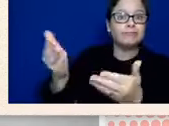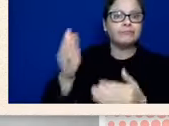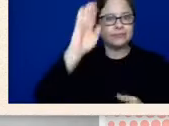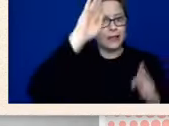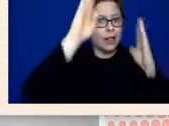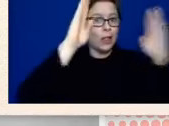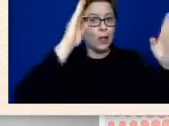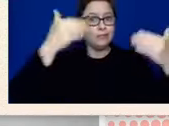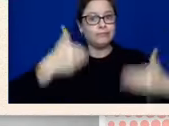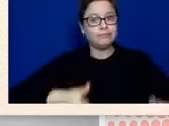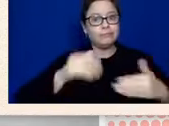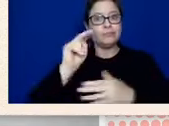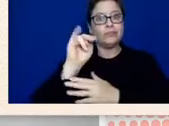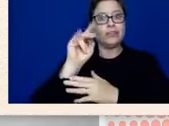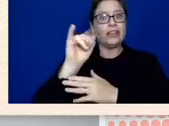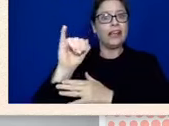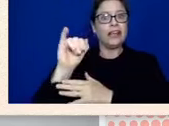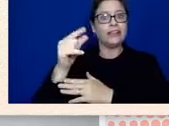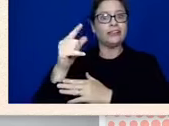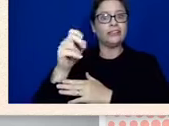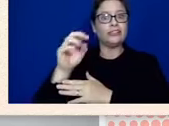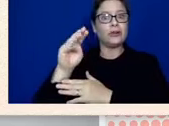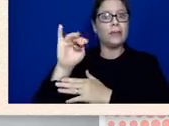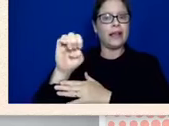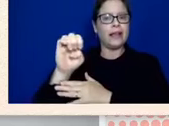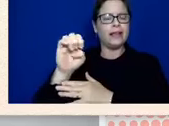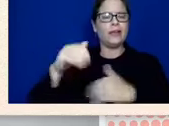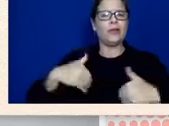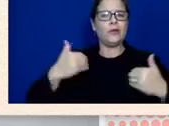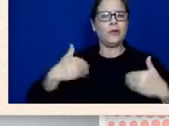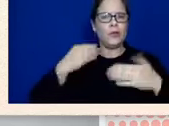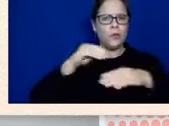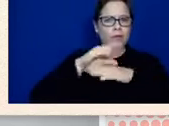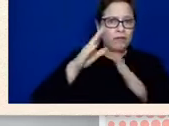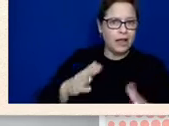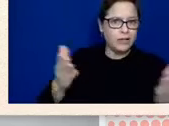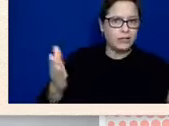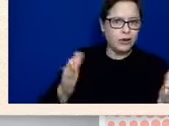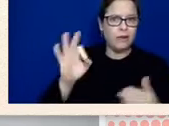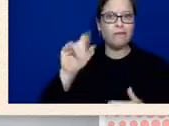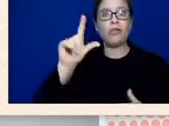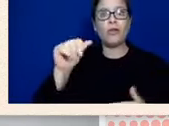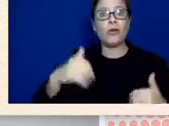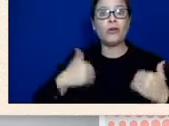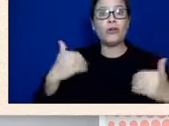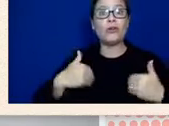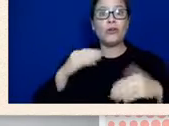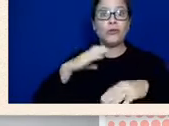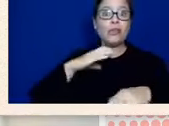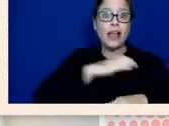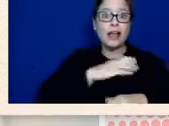Germain. I am the youth advisor here at Family Cafe. I am over the Florida Youth Council, and I would like to hand it off to Alex.